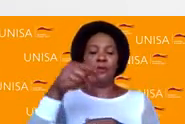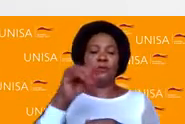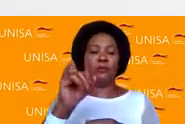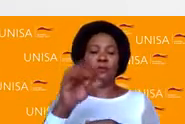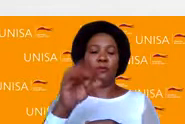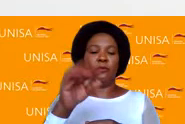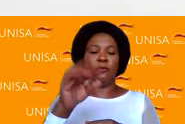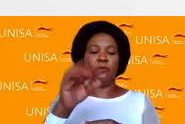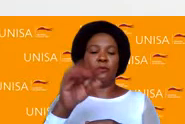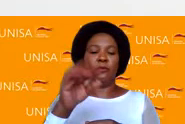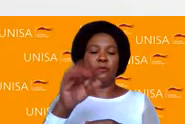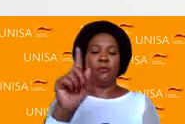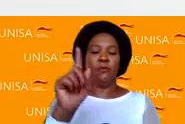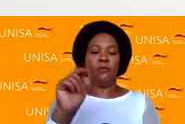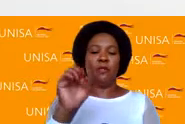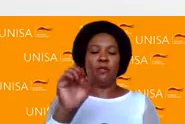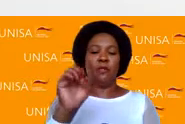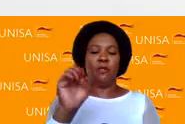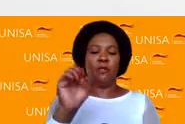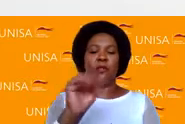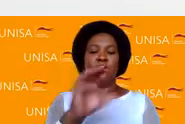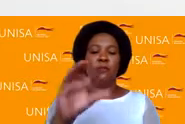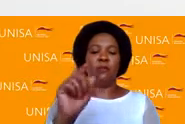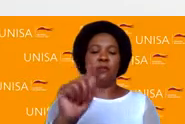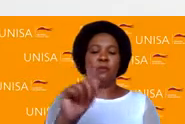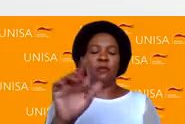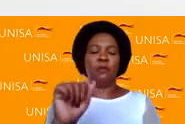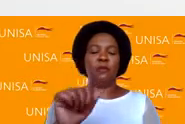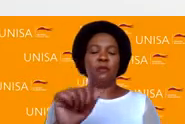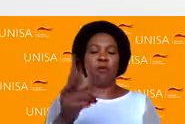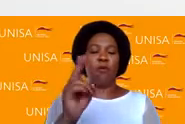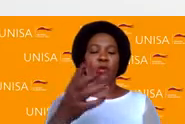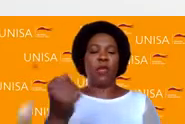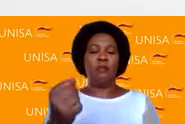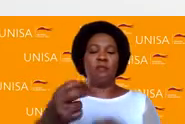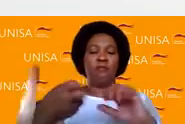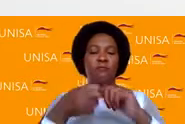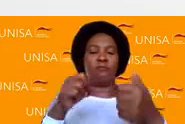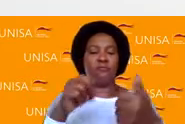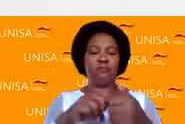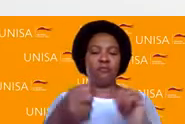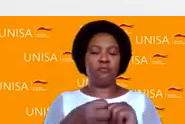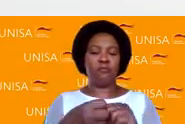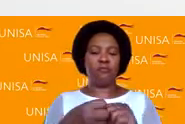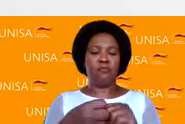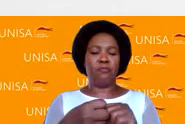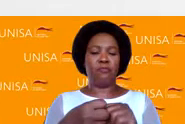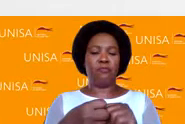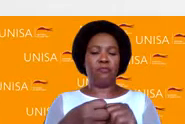inquire@unisa.ac.za. But also, if you have problems with these areas, come and visit us on the blast sessions on